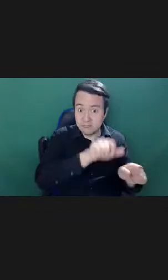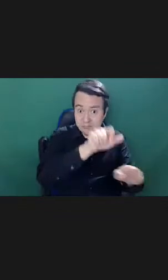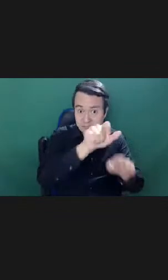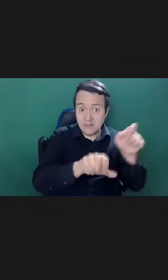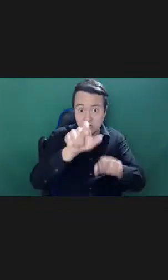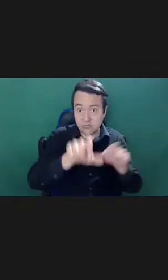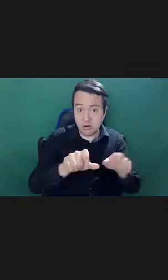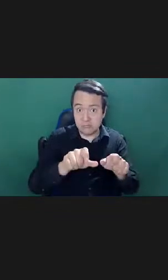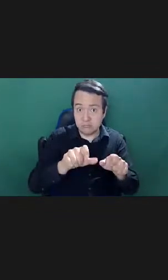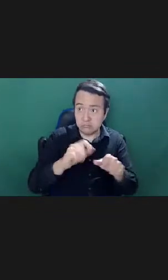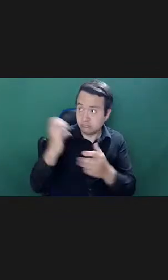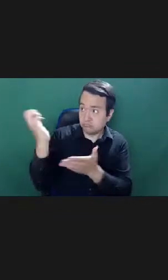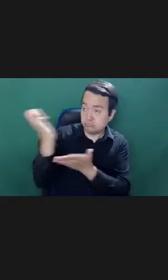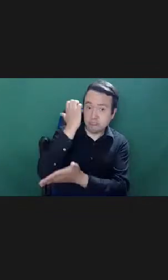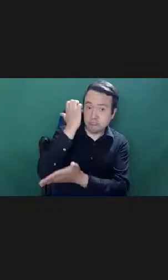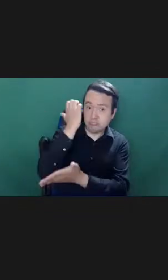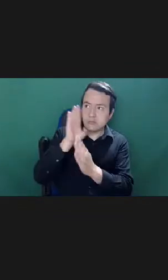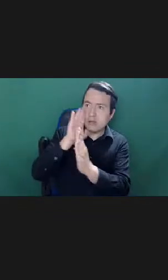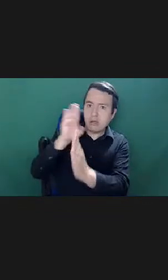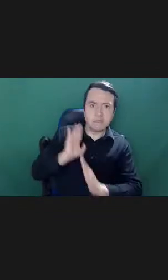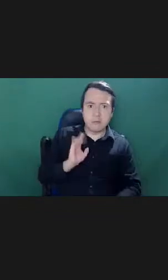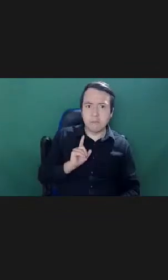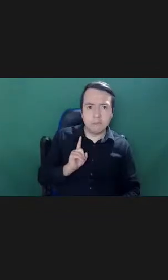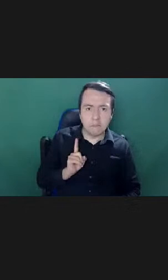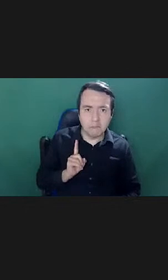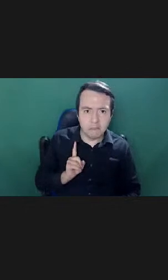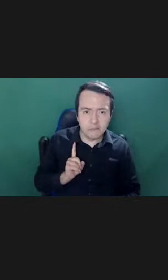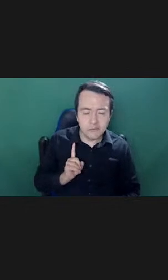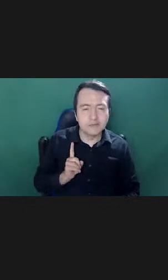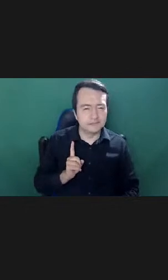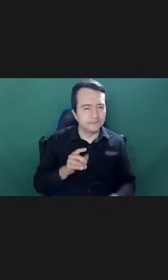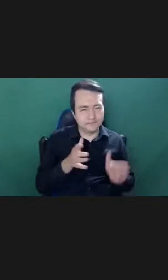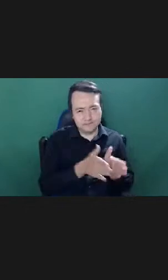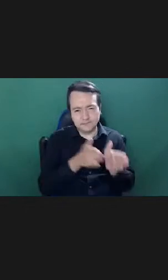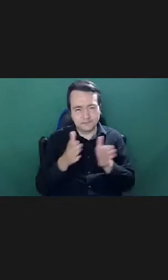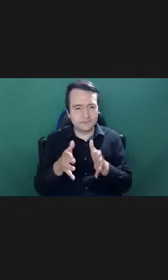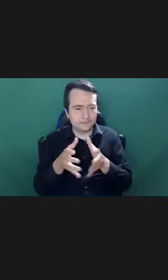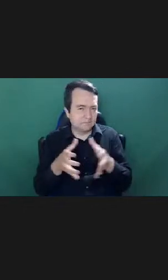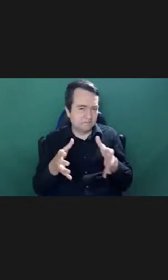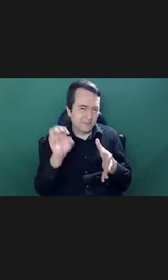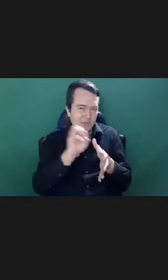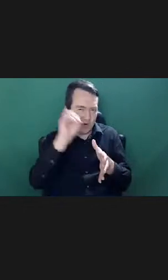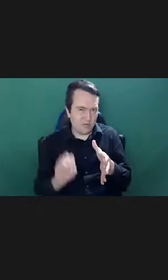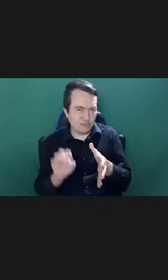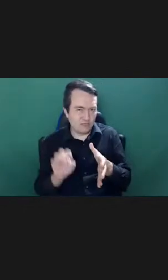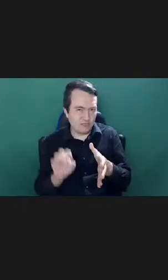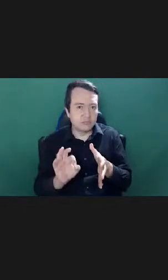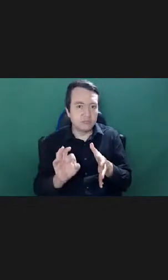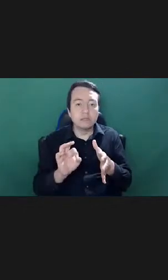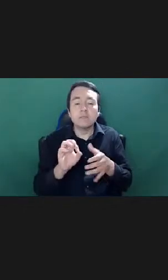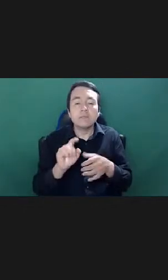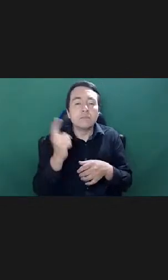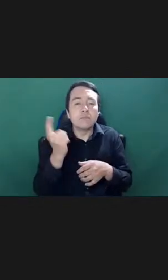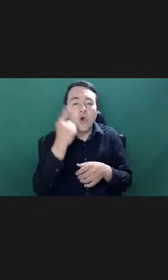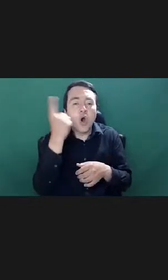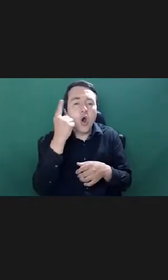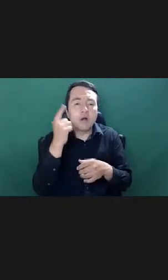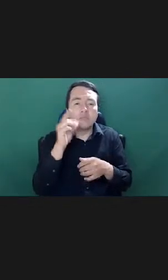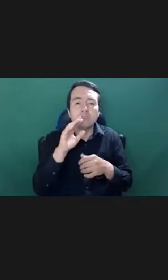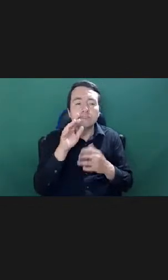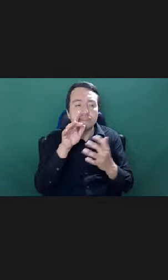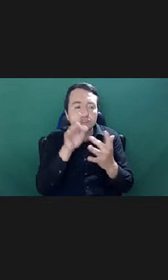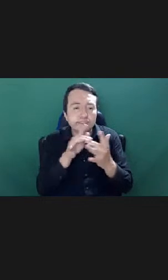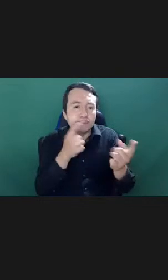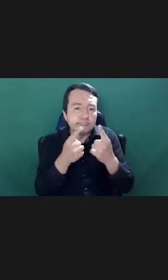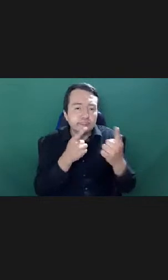in Colombia, we have 19% of people get in need, get any coverage, and 1% get effective coverage. And then we have all sorts